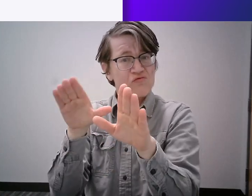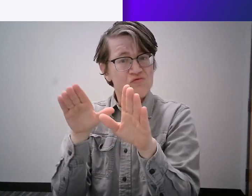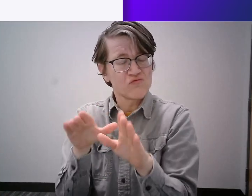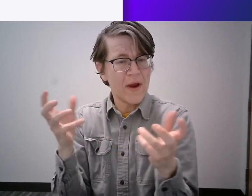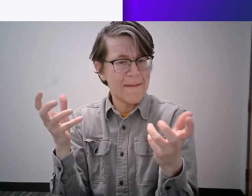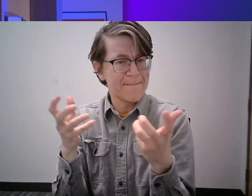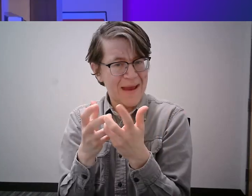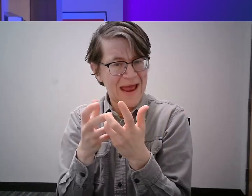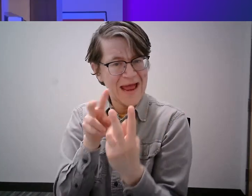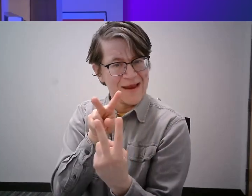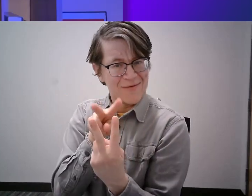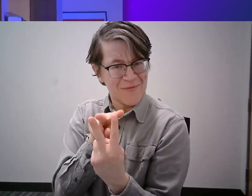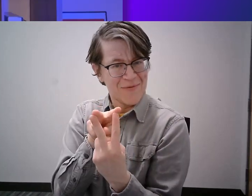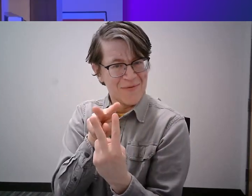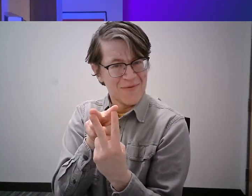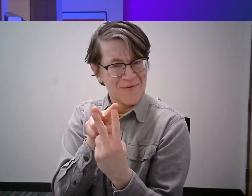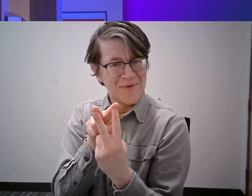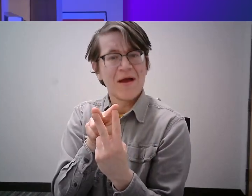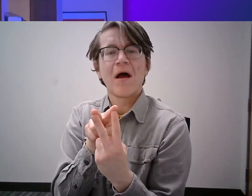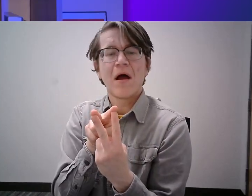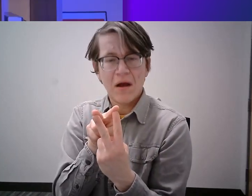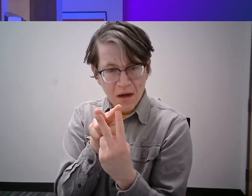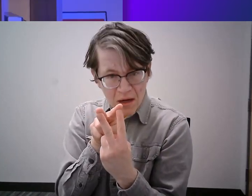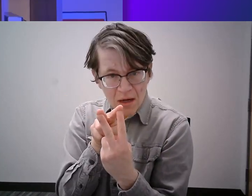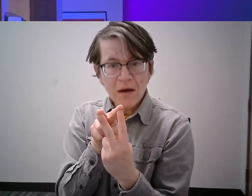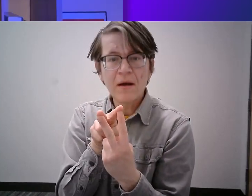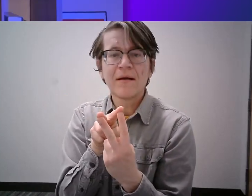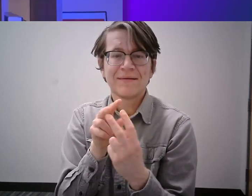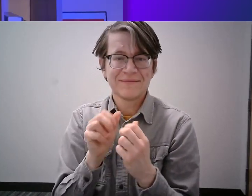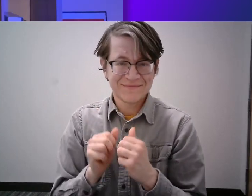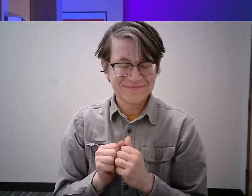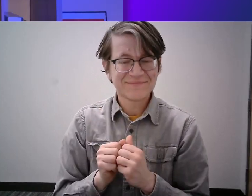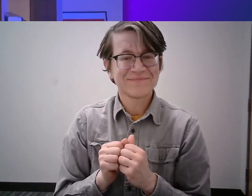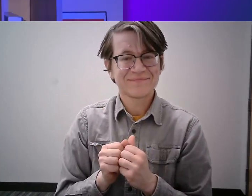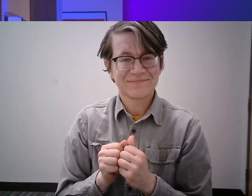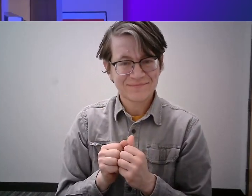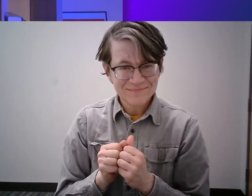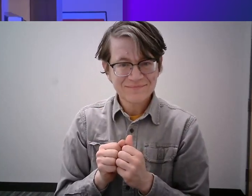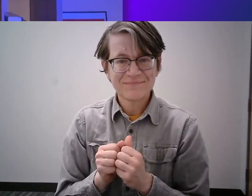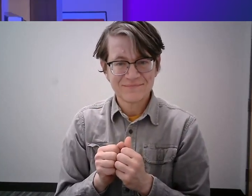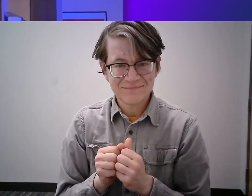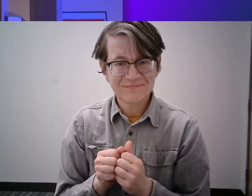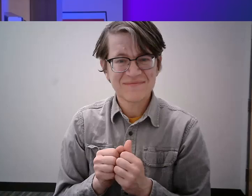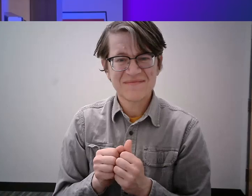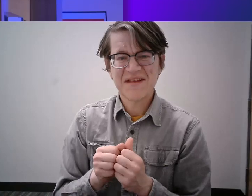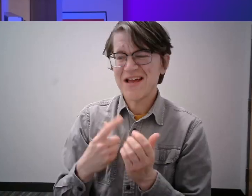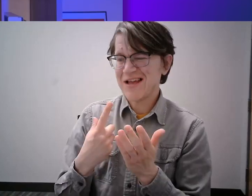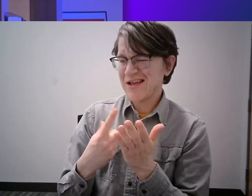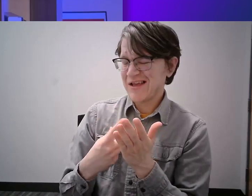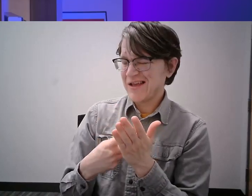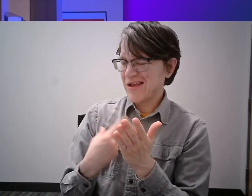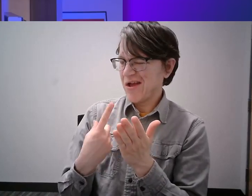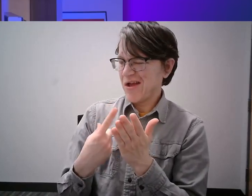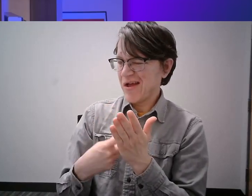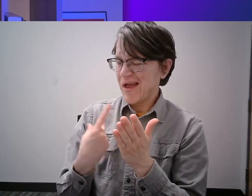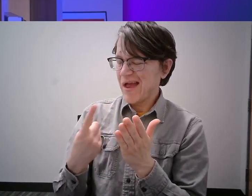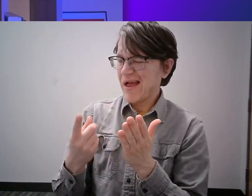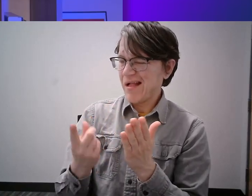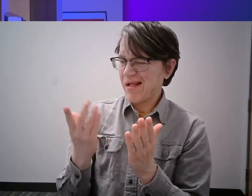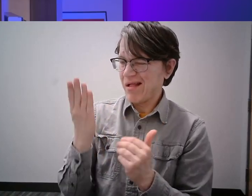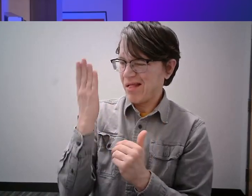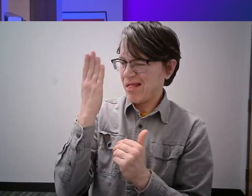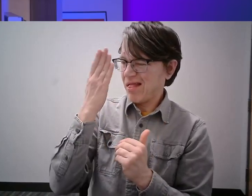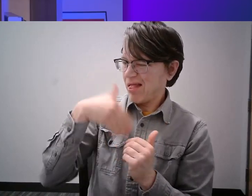match. Too simple and too complicated type categories have been pulled over your eyes to blind